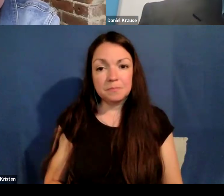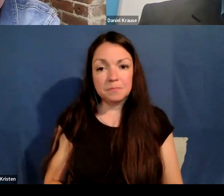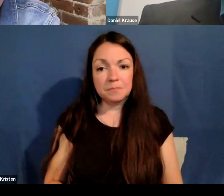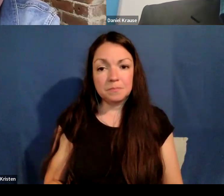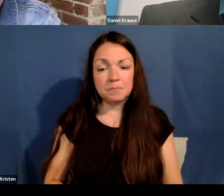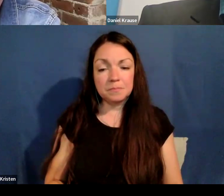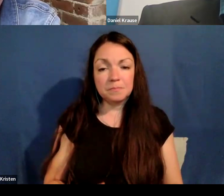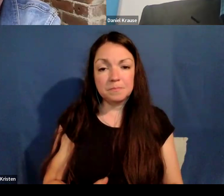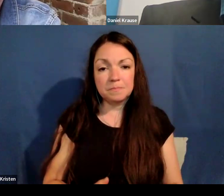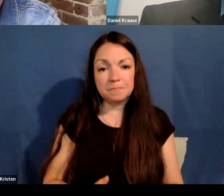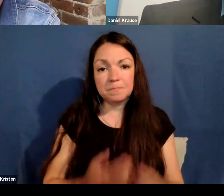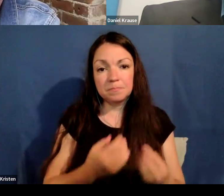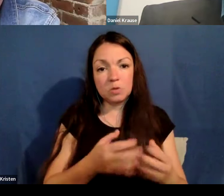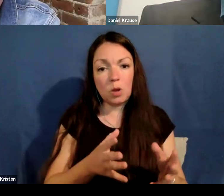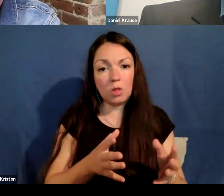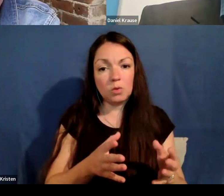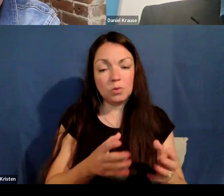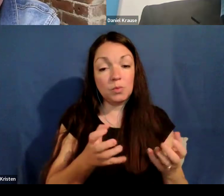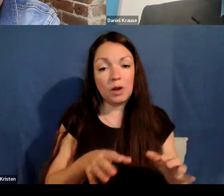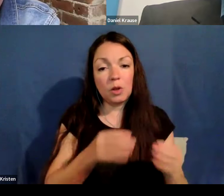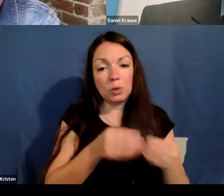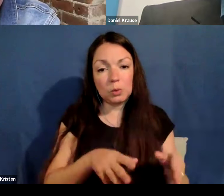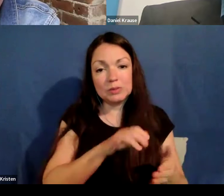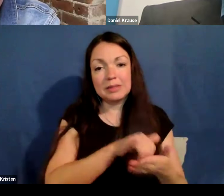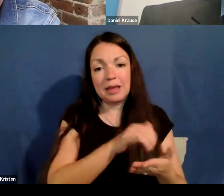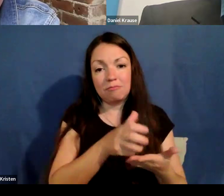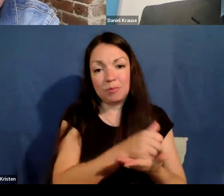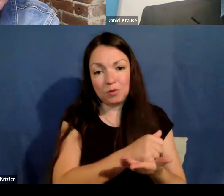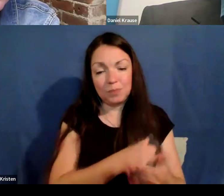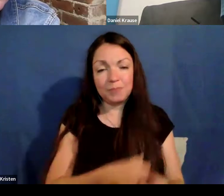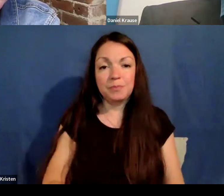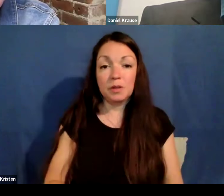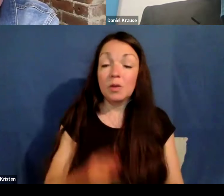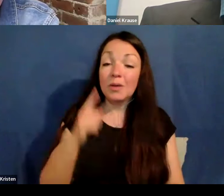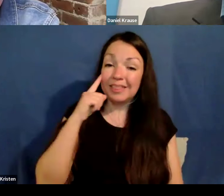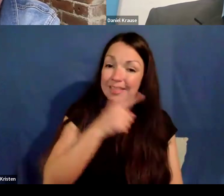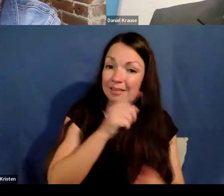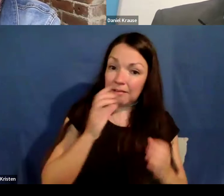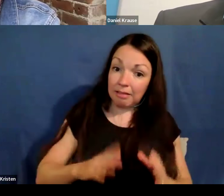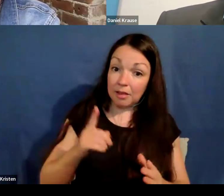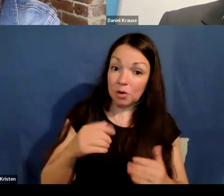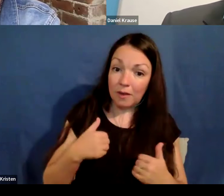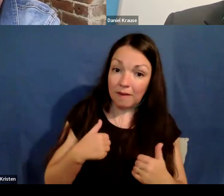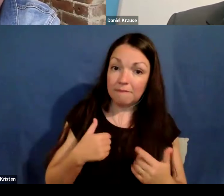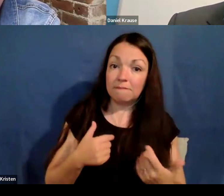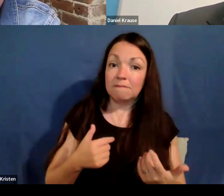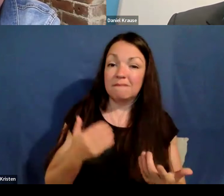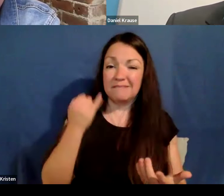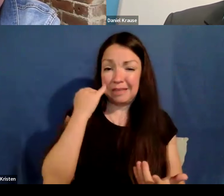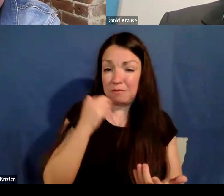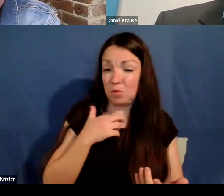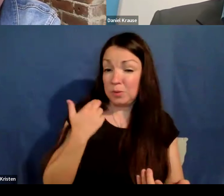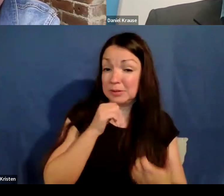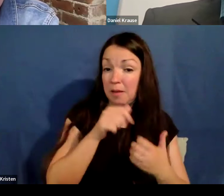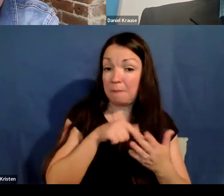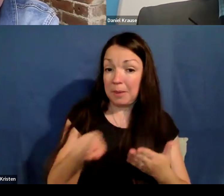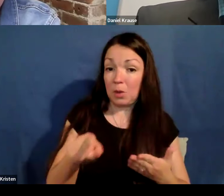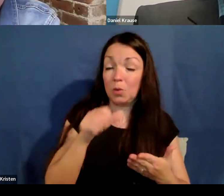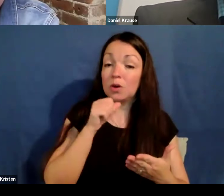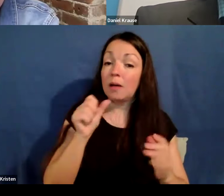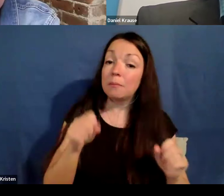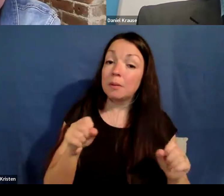that revenue. And honestly, if you think that a client that you have is is in risk of not paying you or in risk of not being able